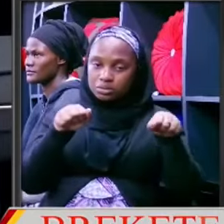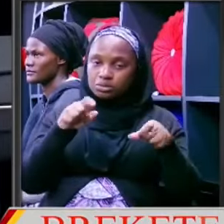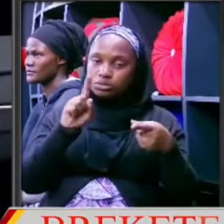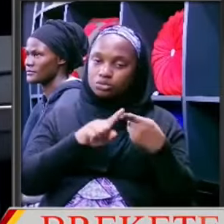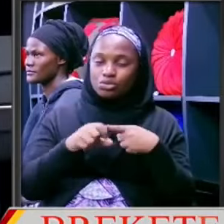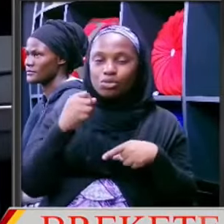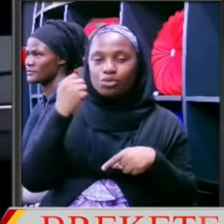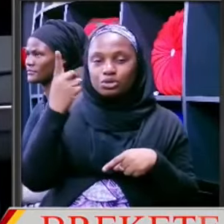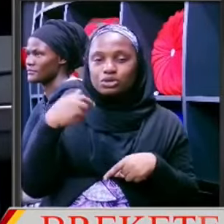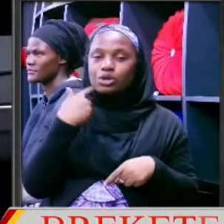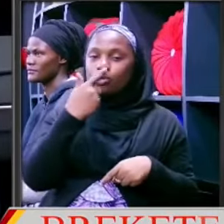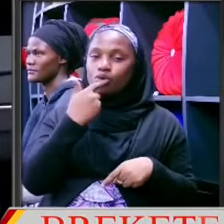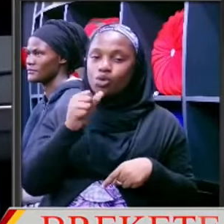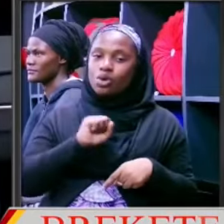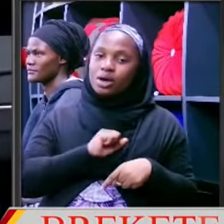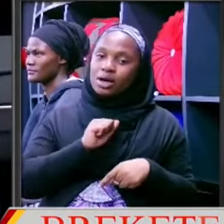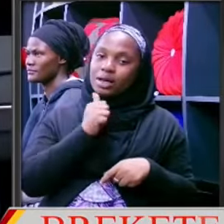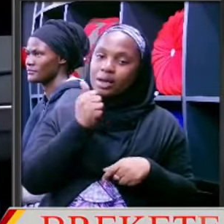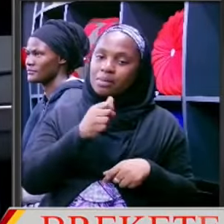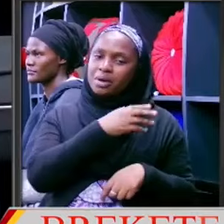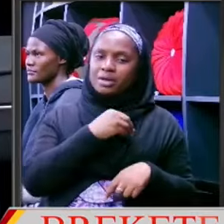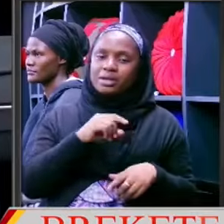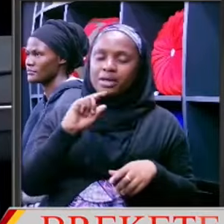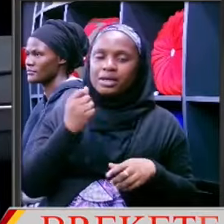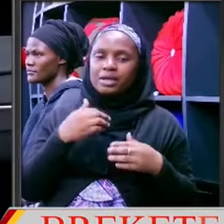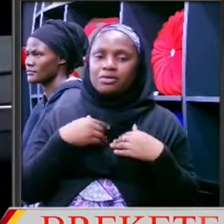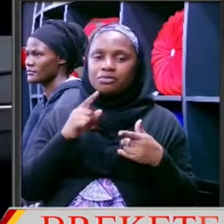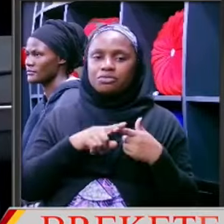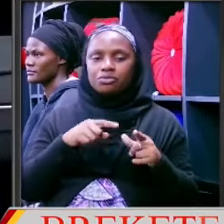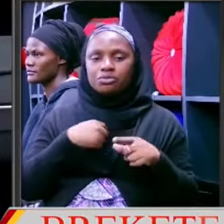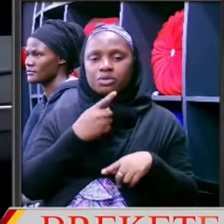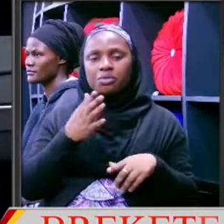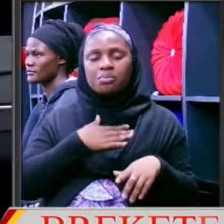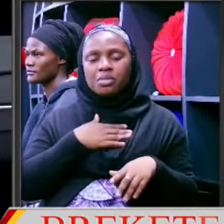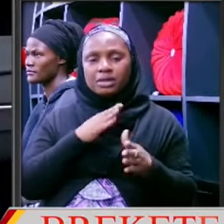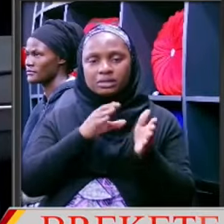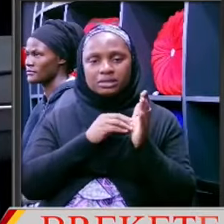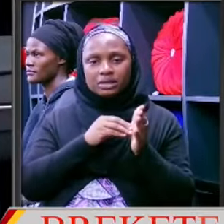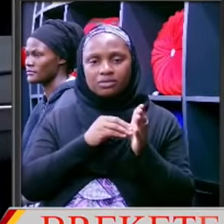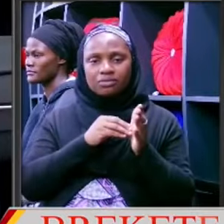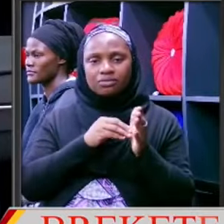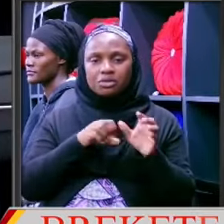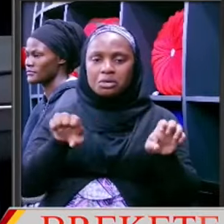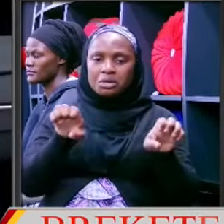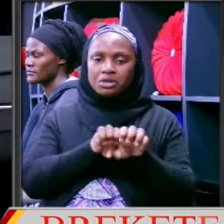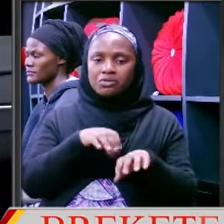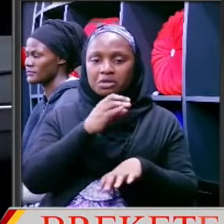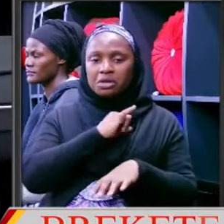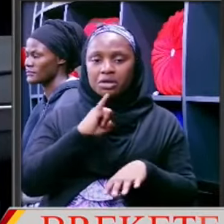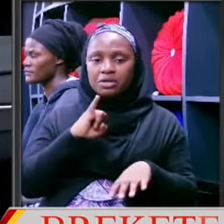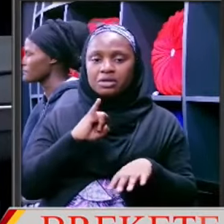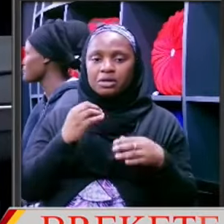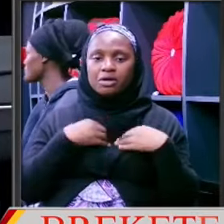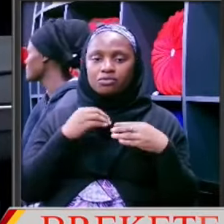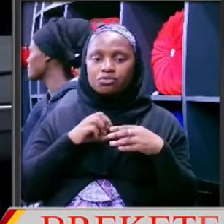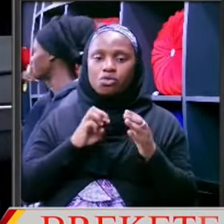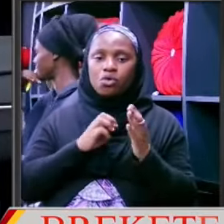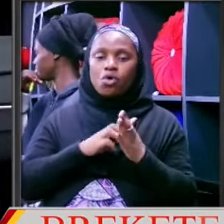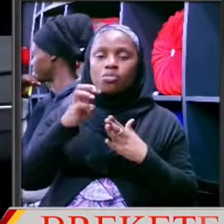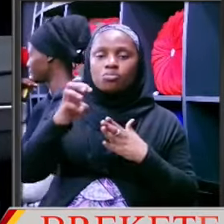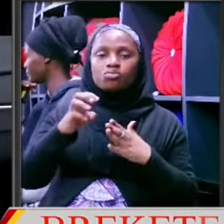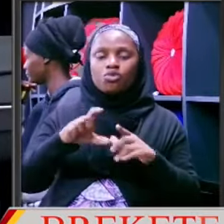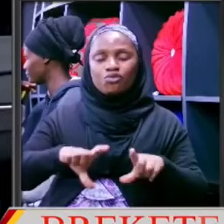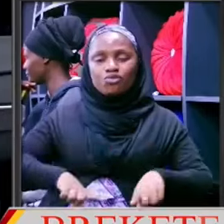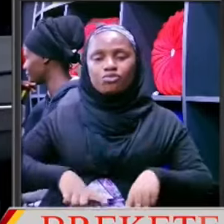am. And also, I had to tell myself, despite every odds, I have to move life forward.